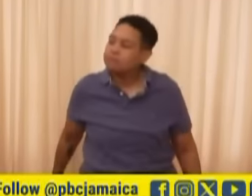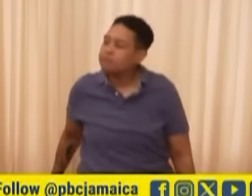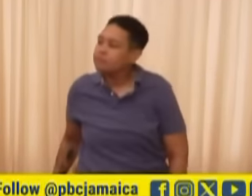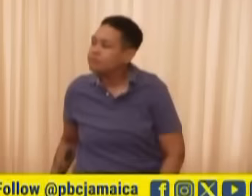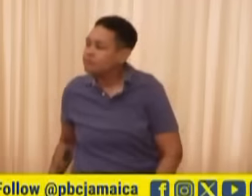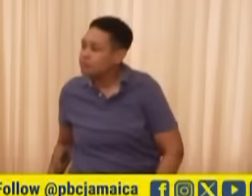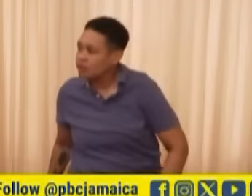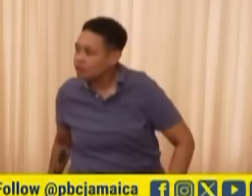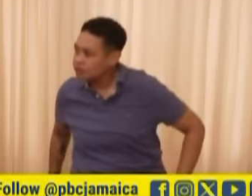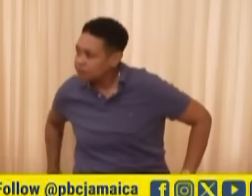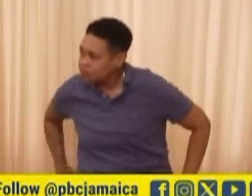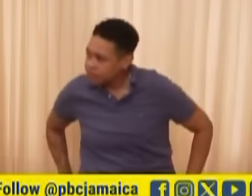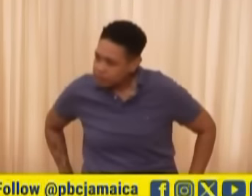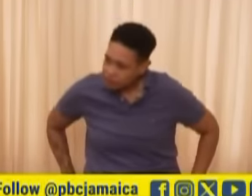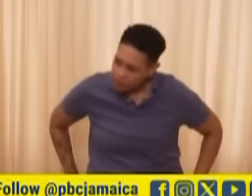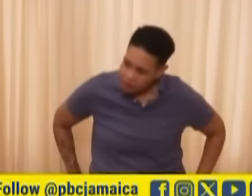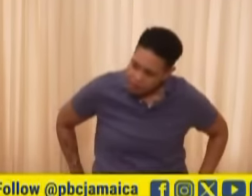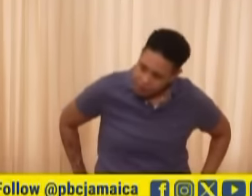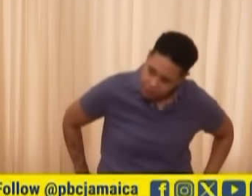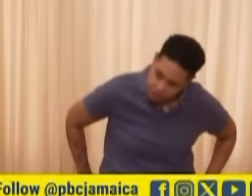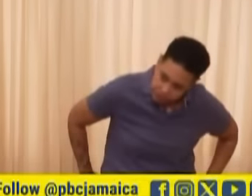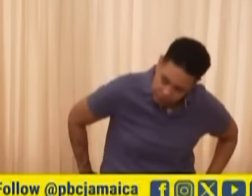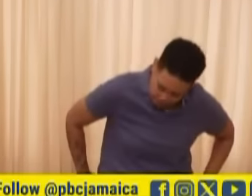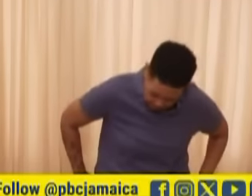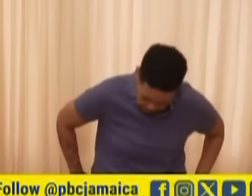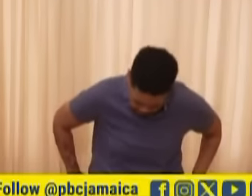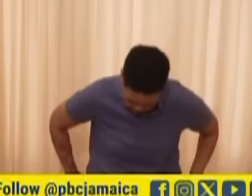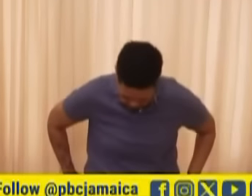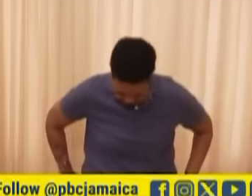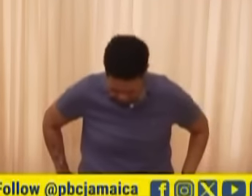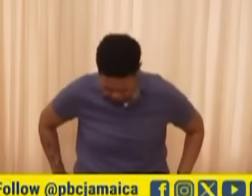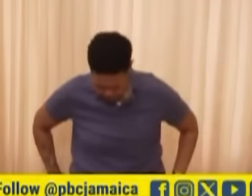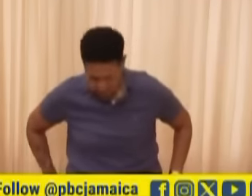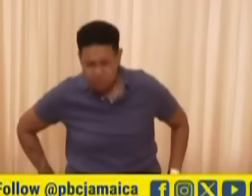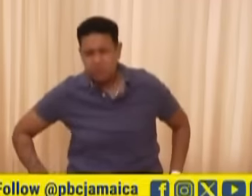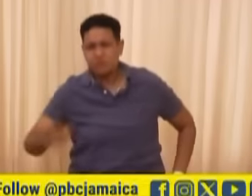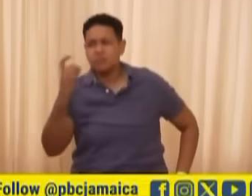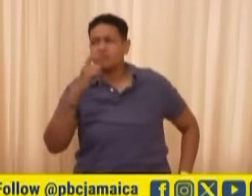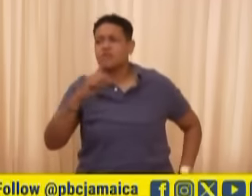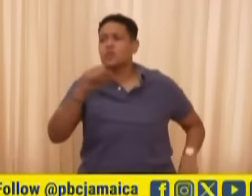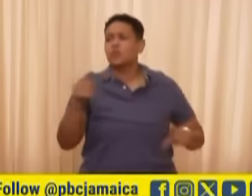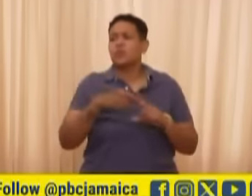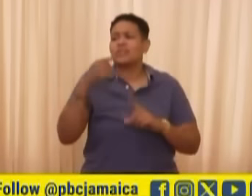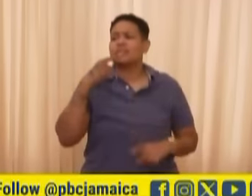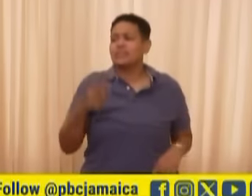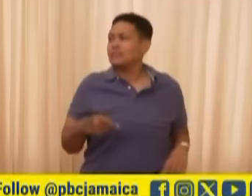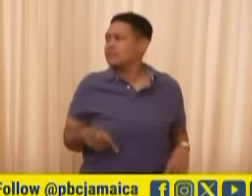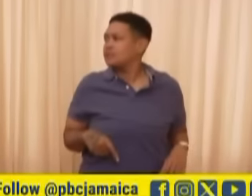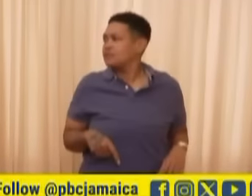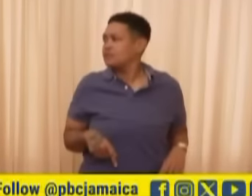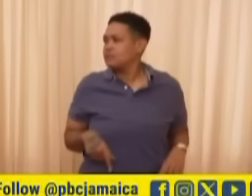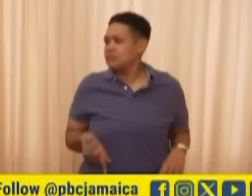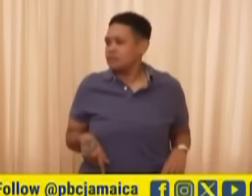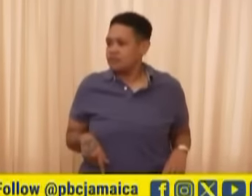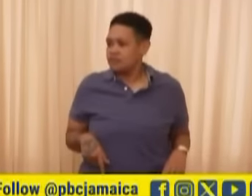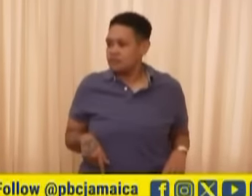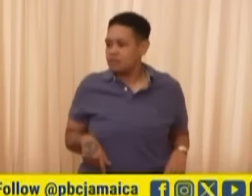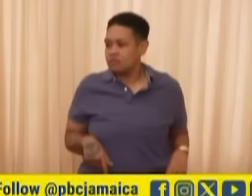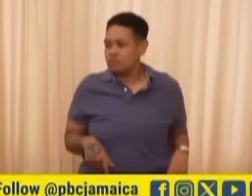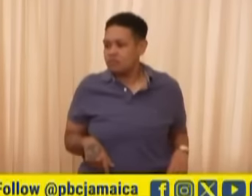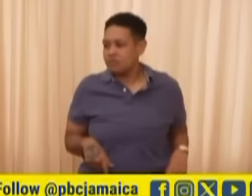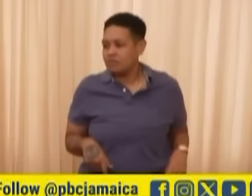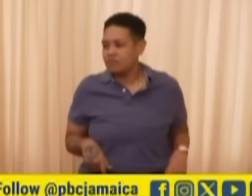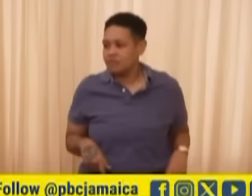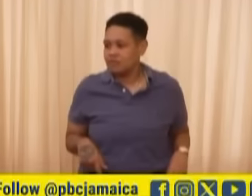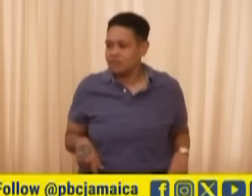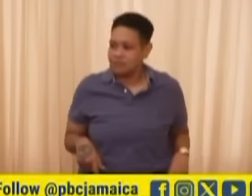One more question? Sure, that's fine. Minister, just got one Sure. from one of our listeners who says, when you say 15 to 25 inches... Stand up, please. Oh, stand